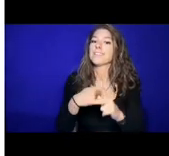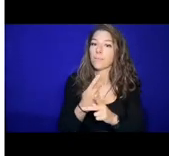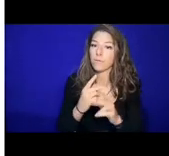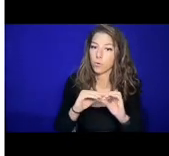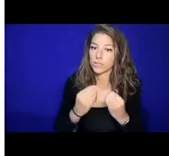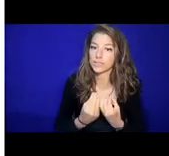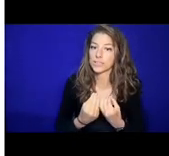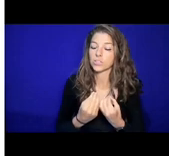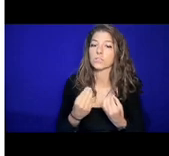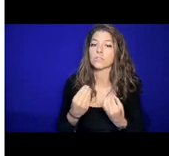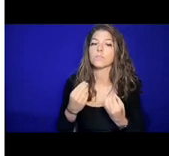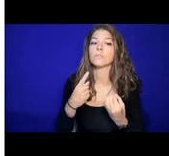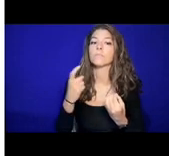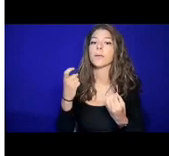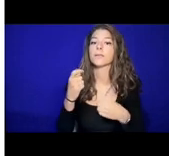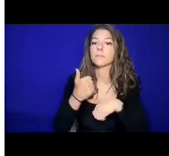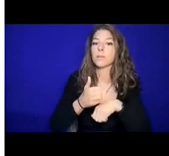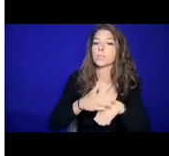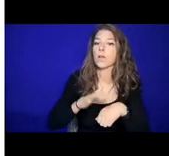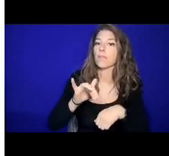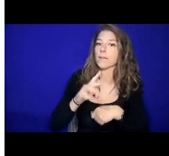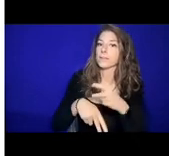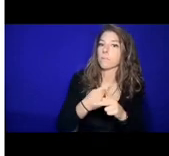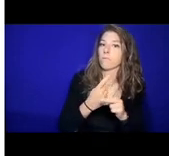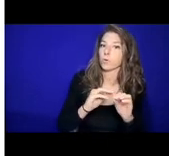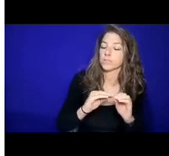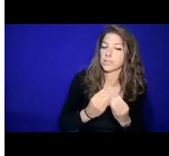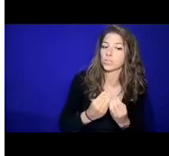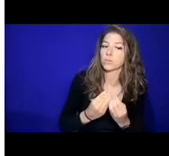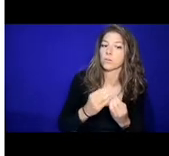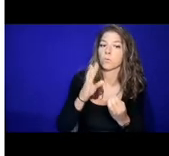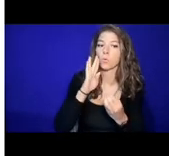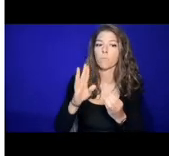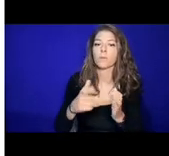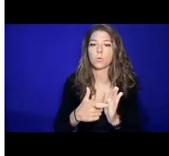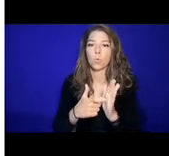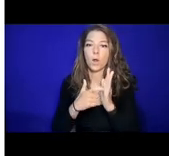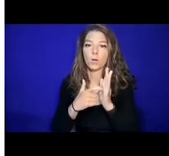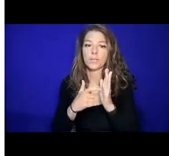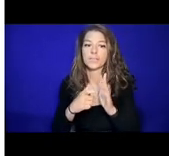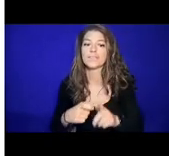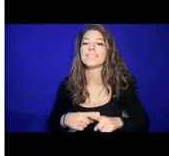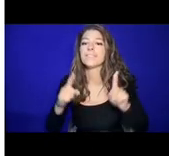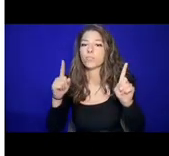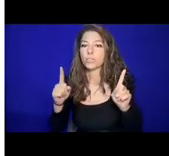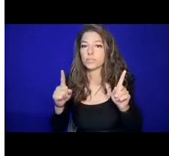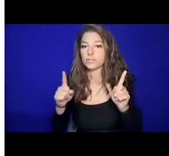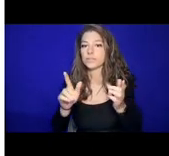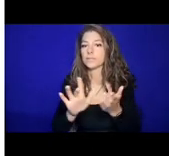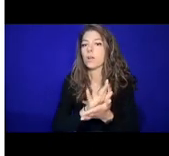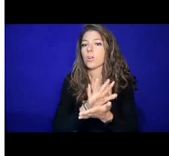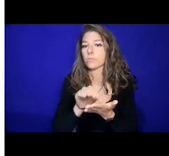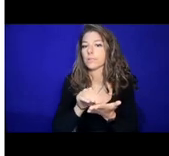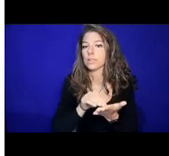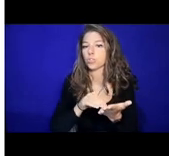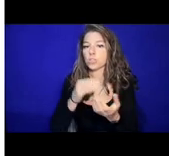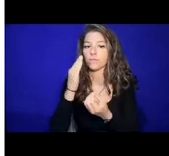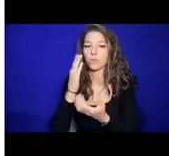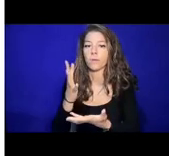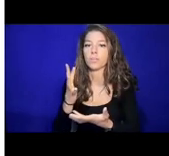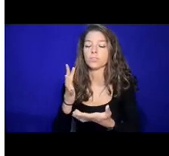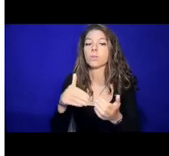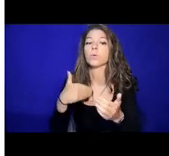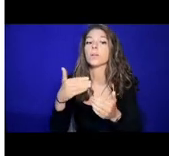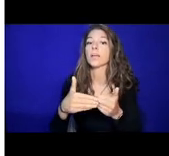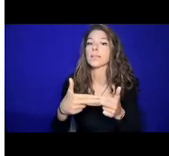organization, because based on that type of organization, we're going to be requiring slightly different documentation and information. So we can go